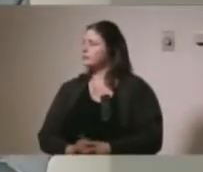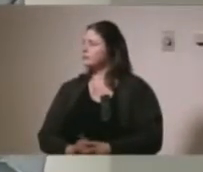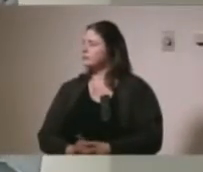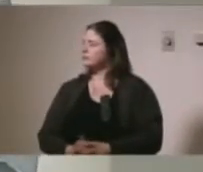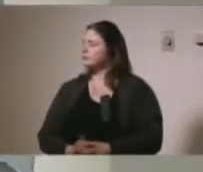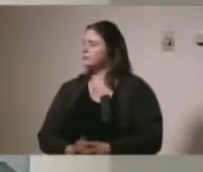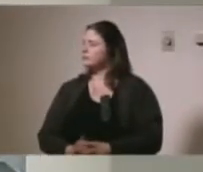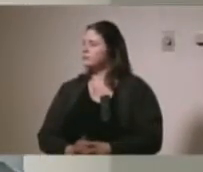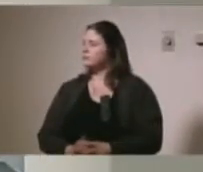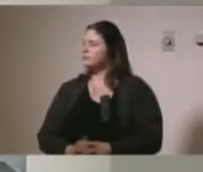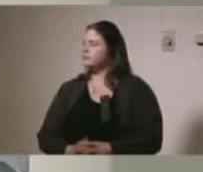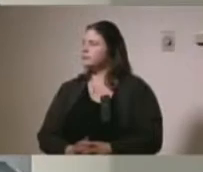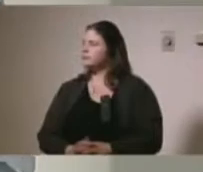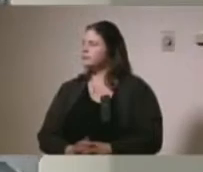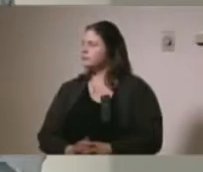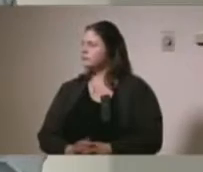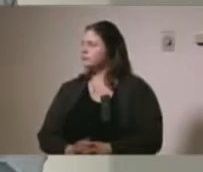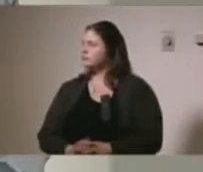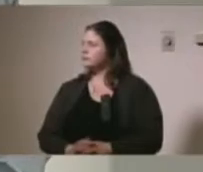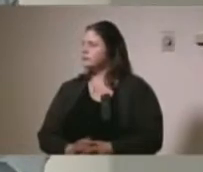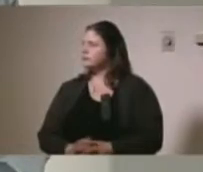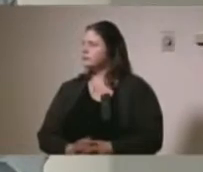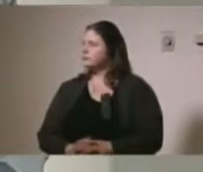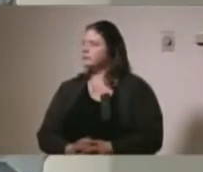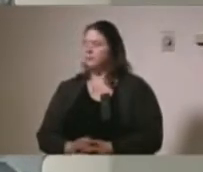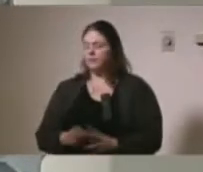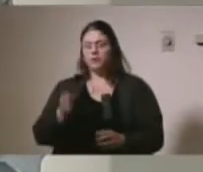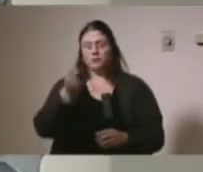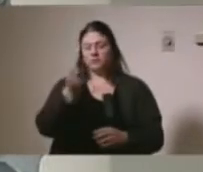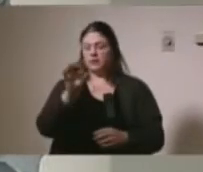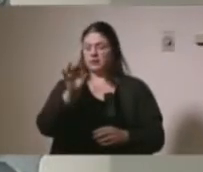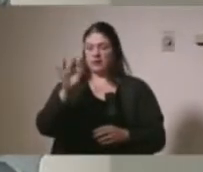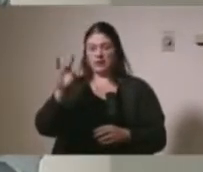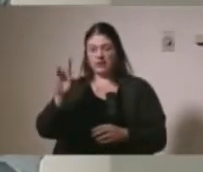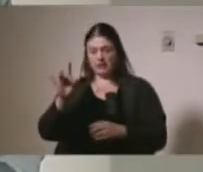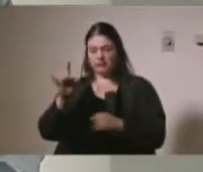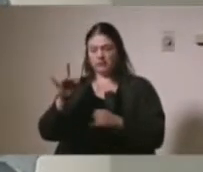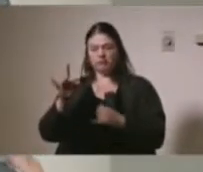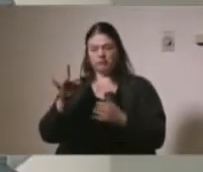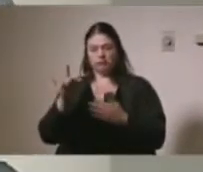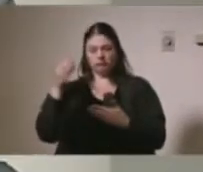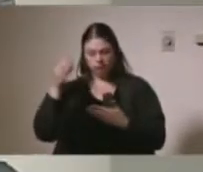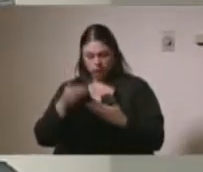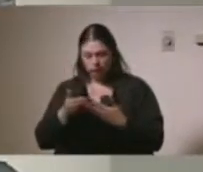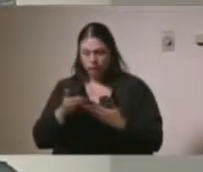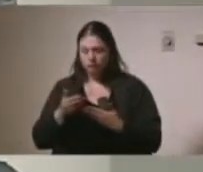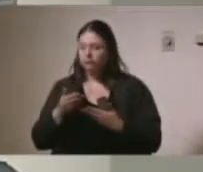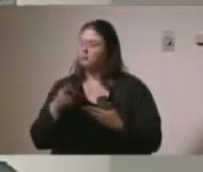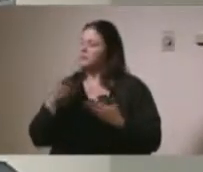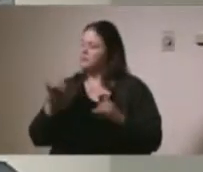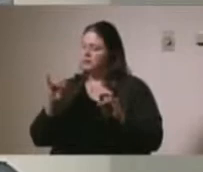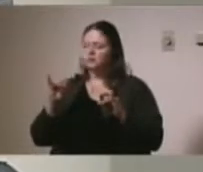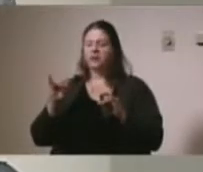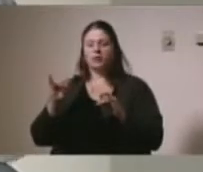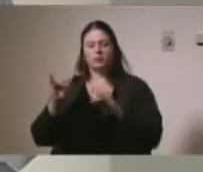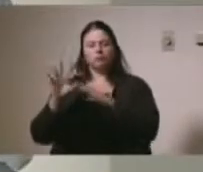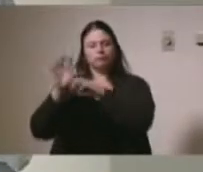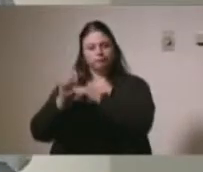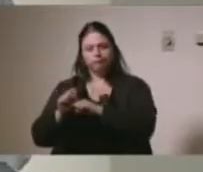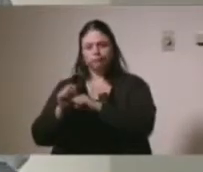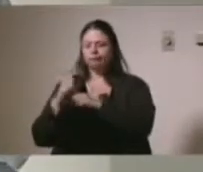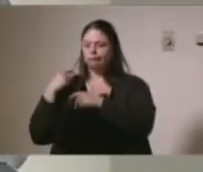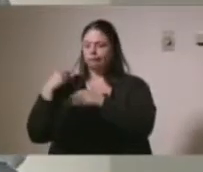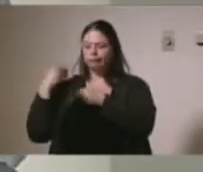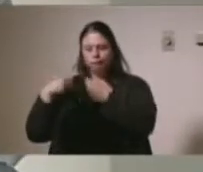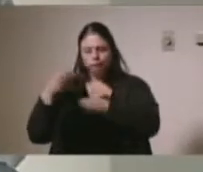So up until 1998, the Italian Post was a single conventional post company offering postal and